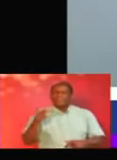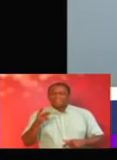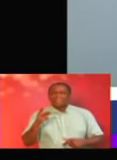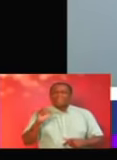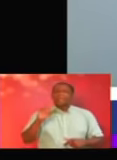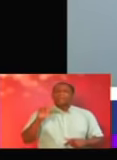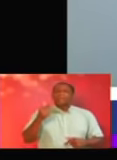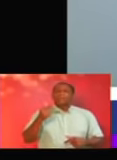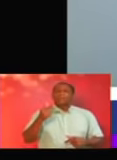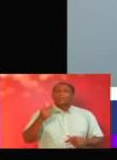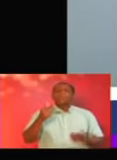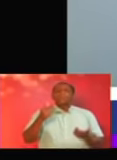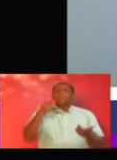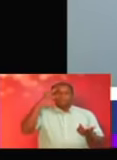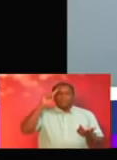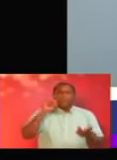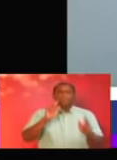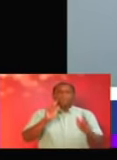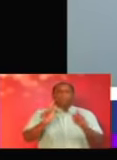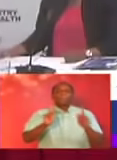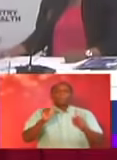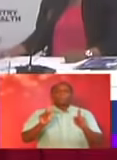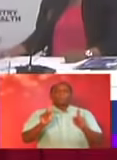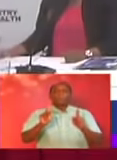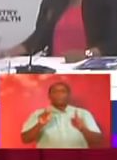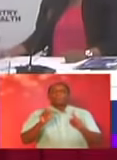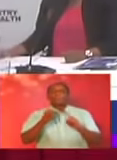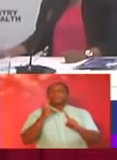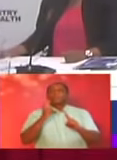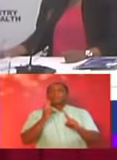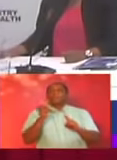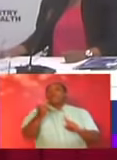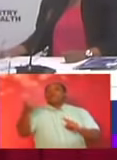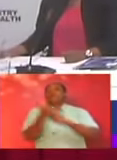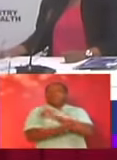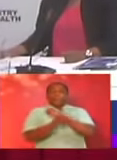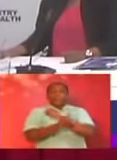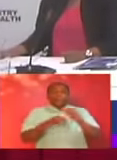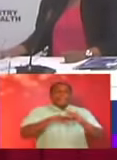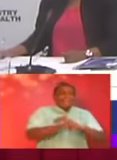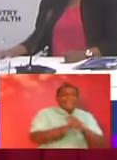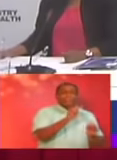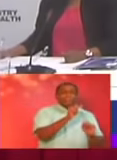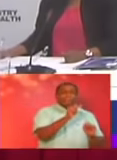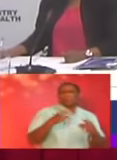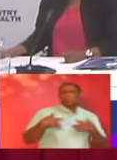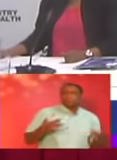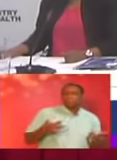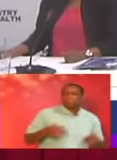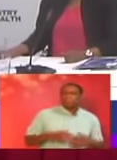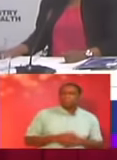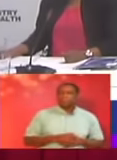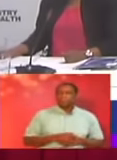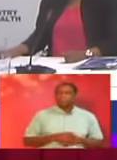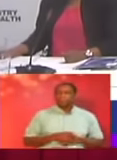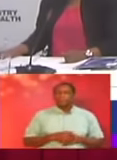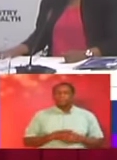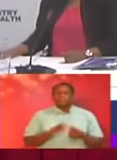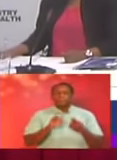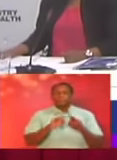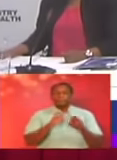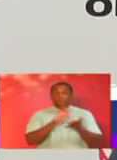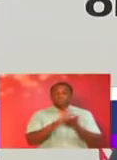vaccinated during those 2 days? Thank you. Thank you very much. So the questions on school reopening, that falls